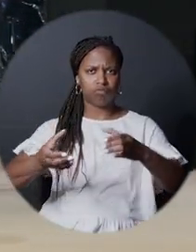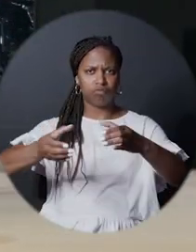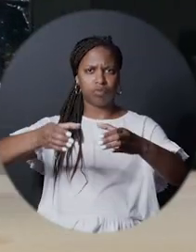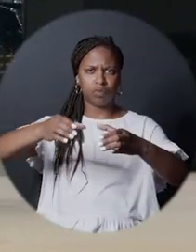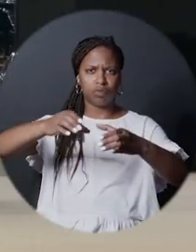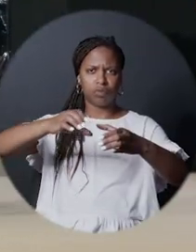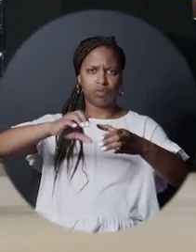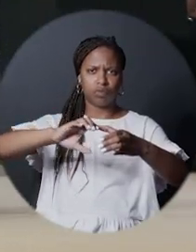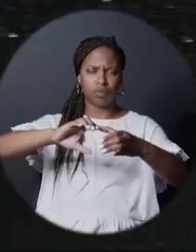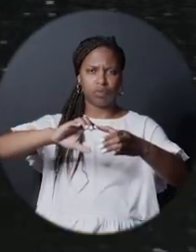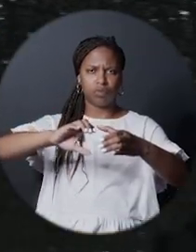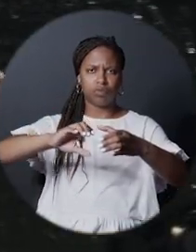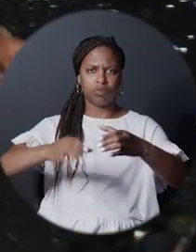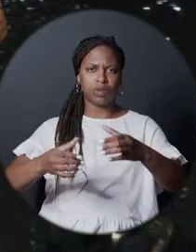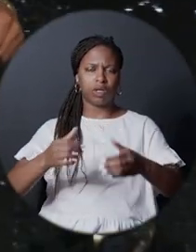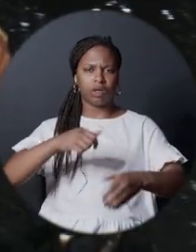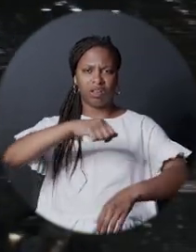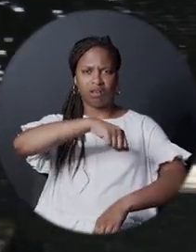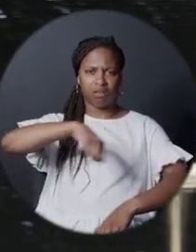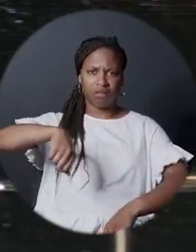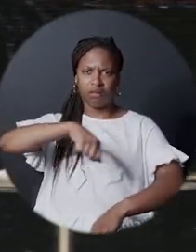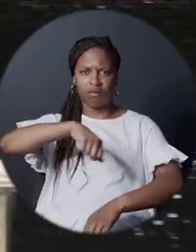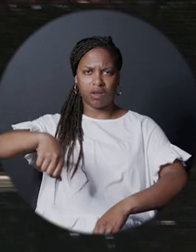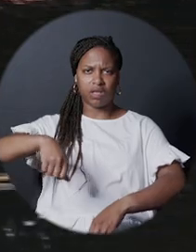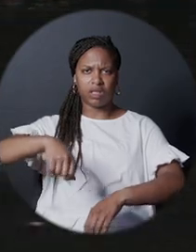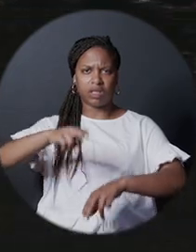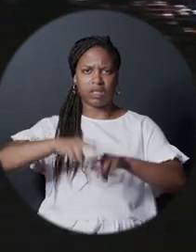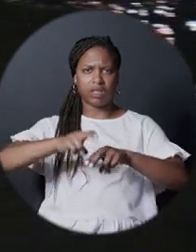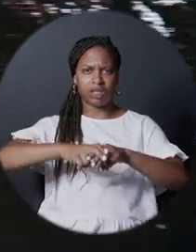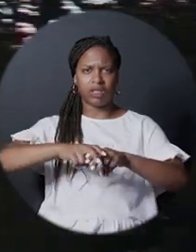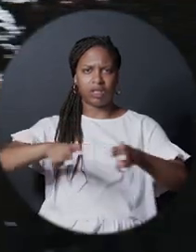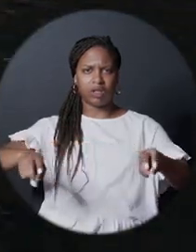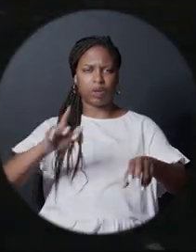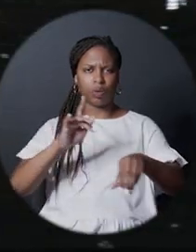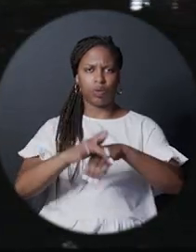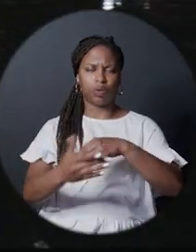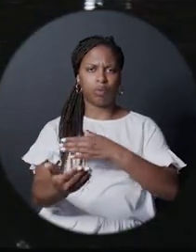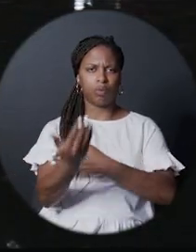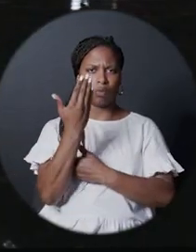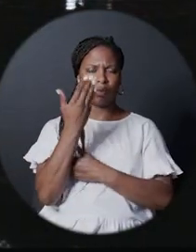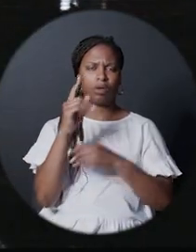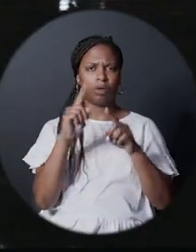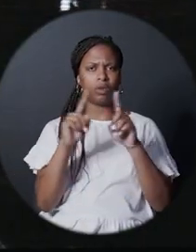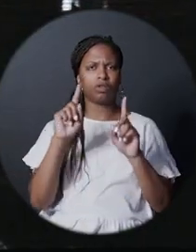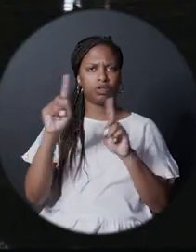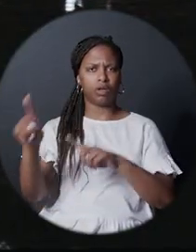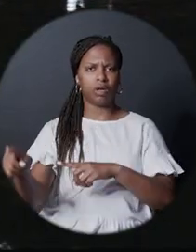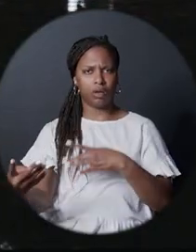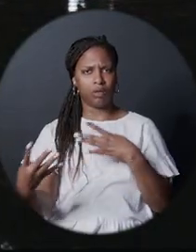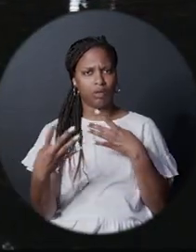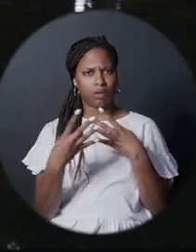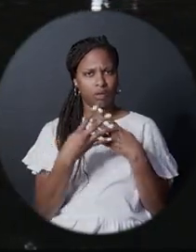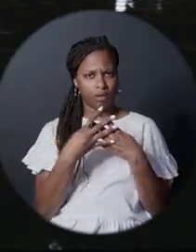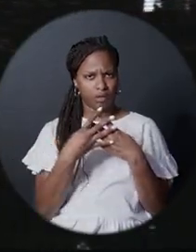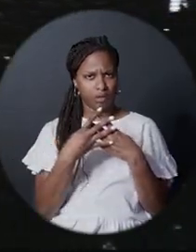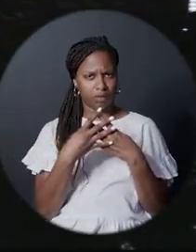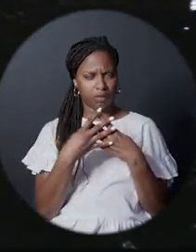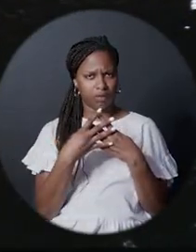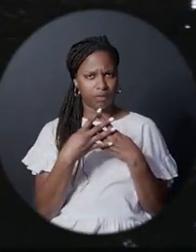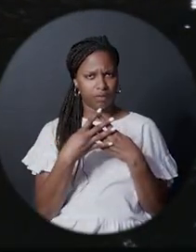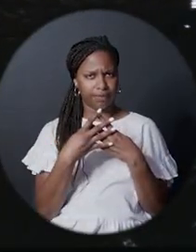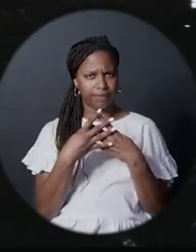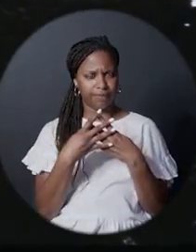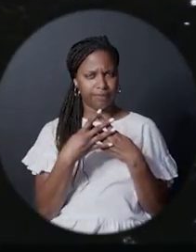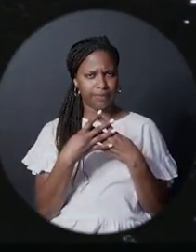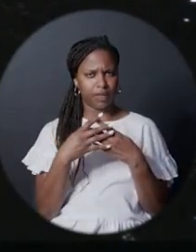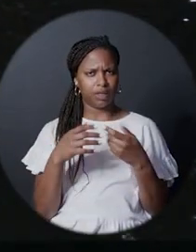pop soda in the car and cutting the seats early in the morning? Y'all saw that one? She was cutting it early in the morning. But she gonna go to jail.